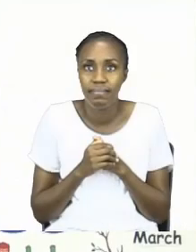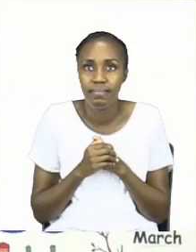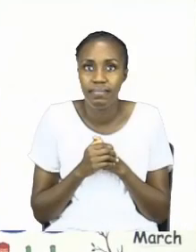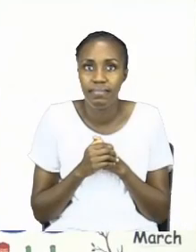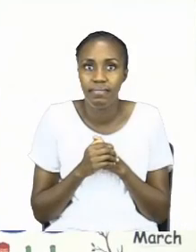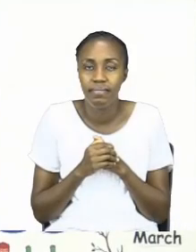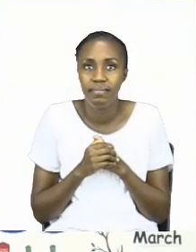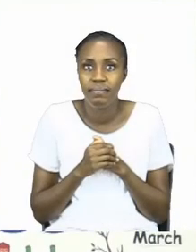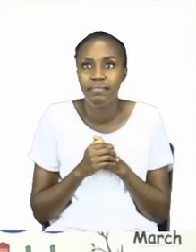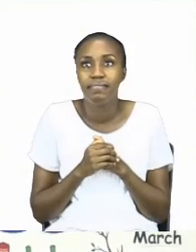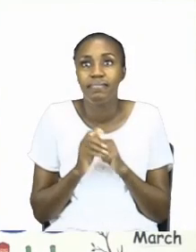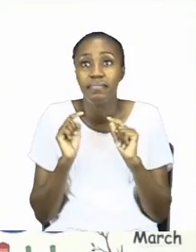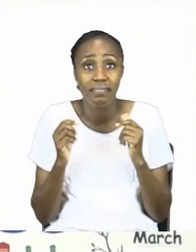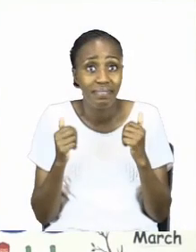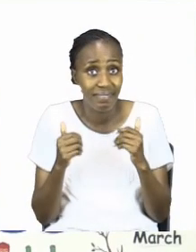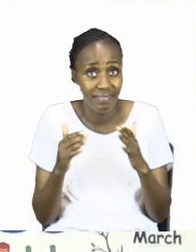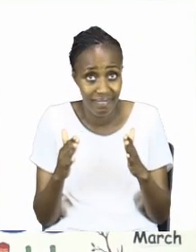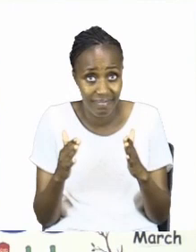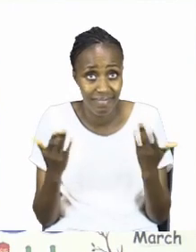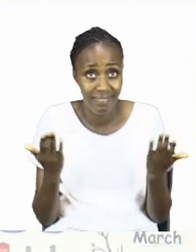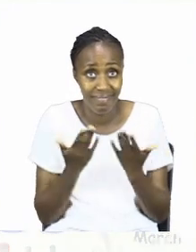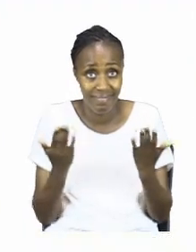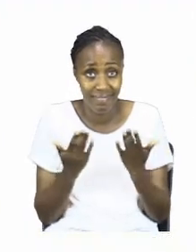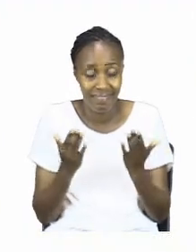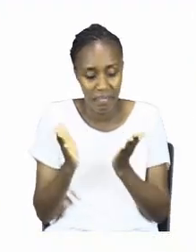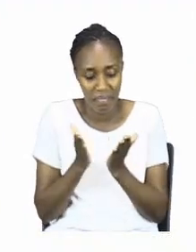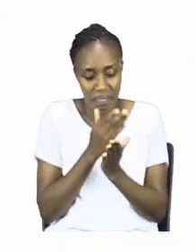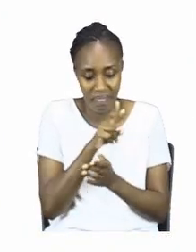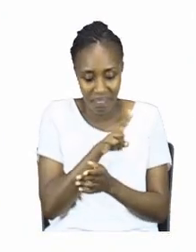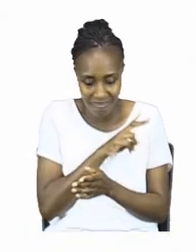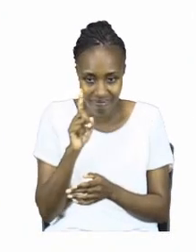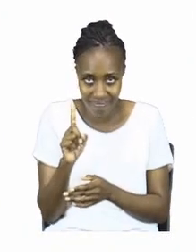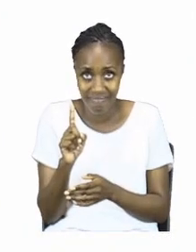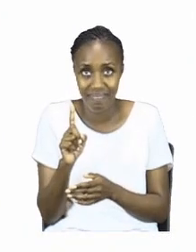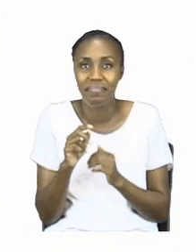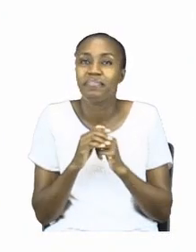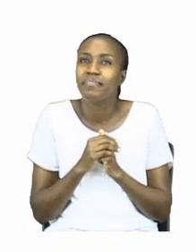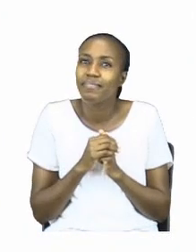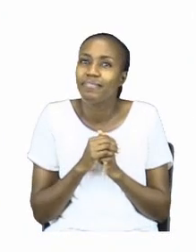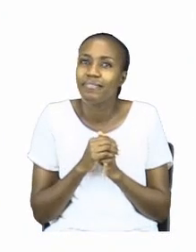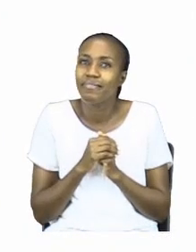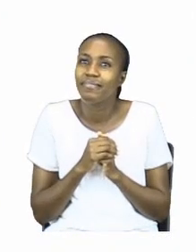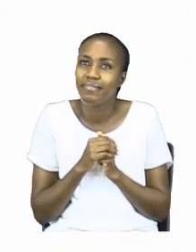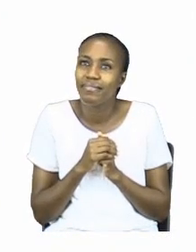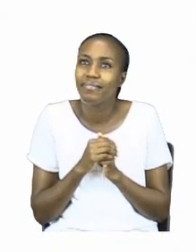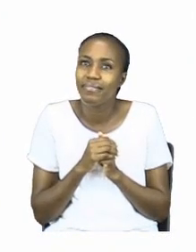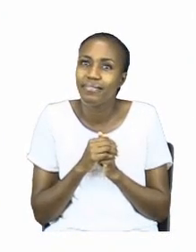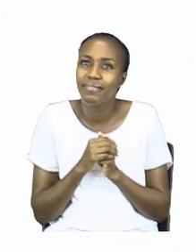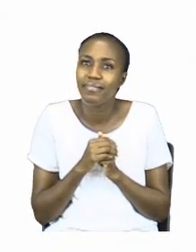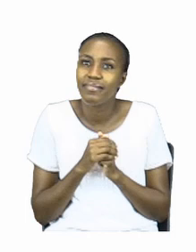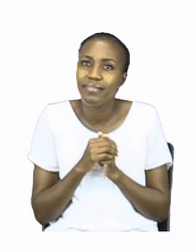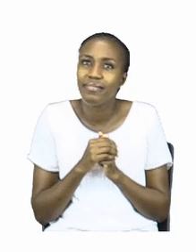Let's start this part of our lesson on page 21. Now here it says that you have